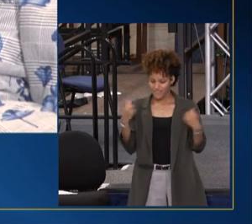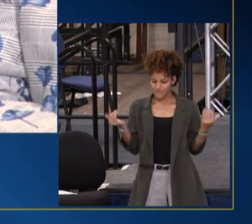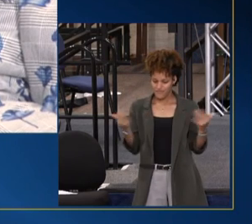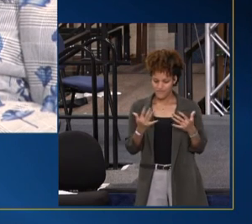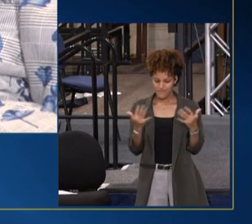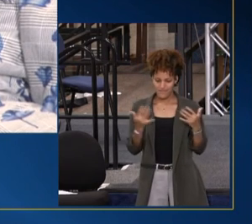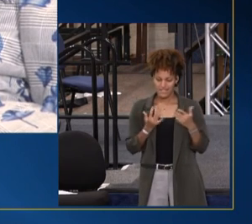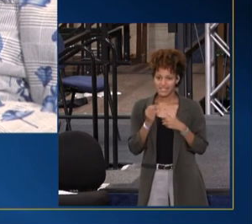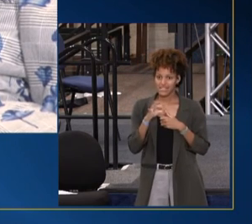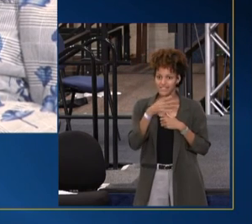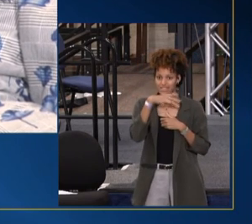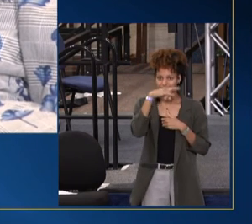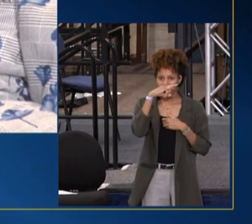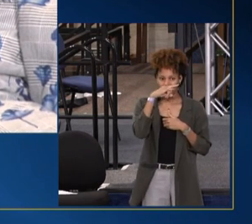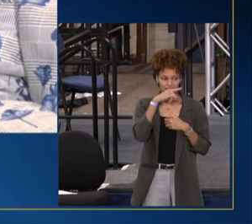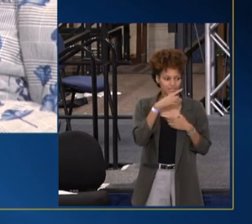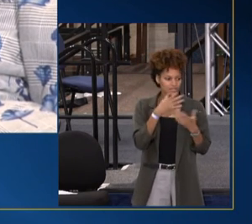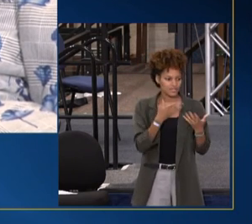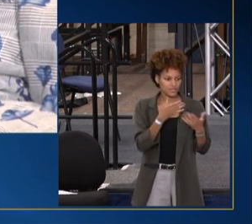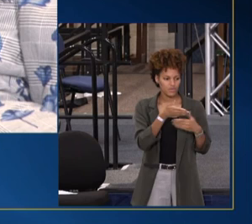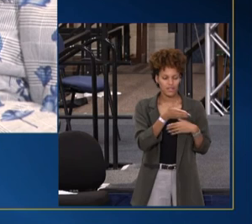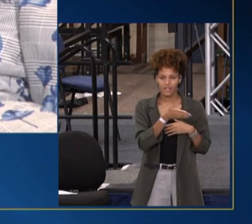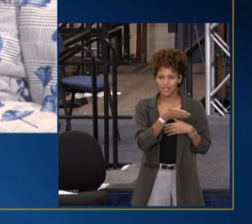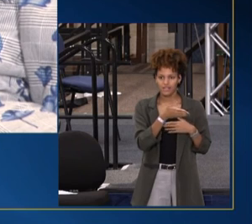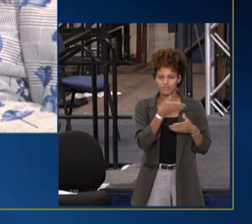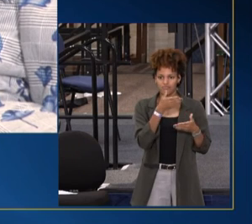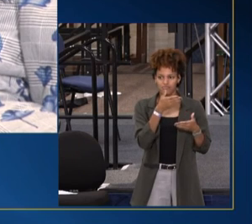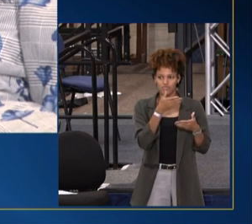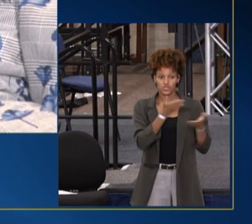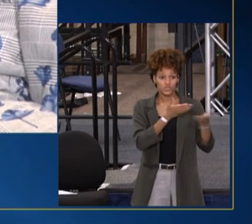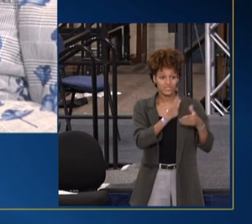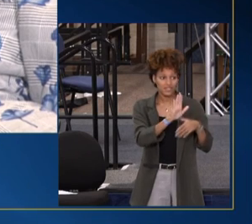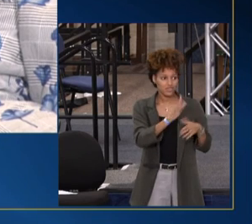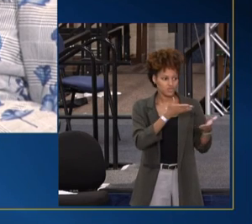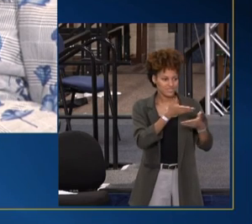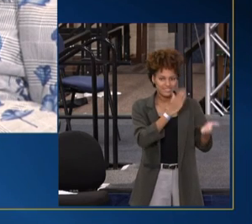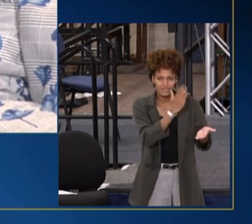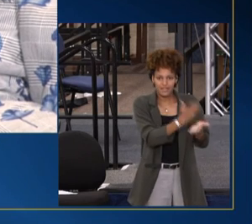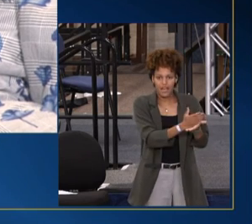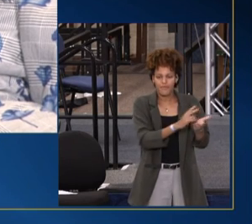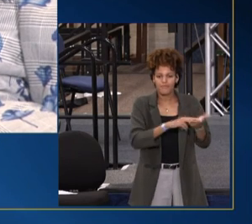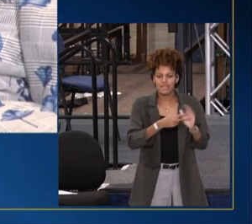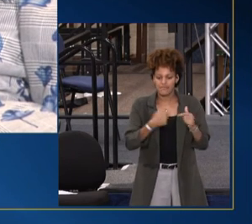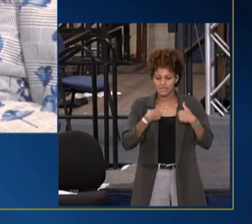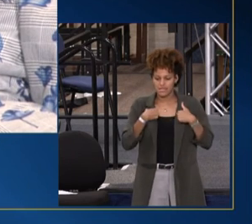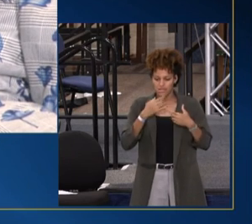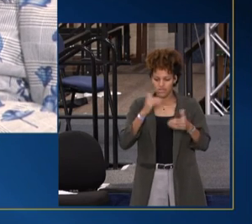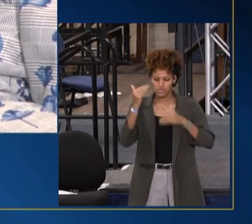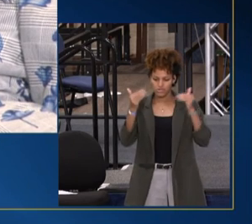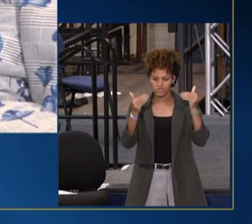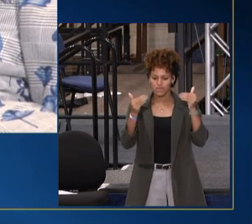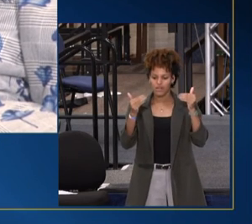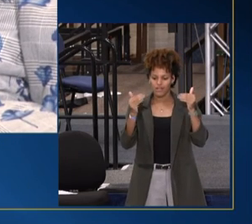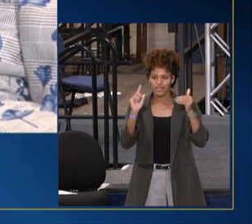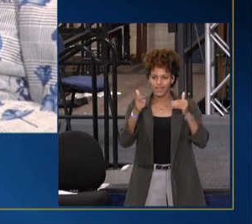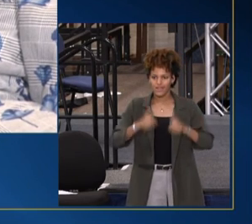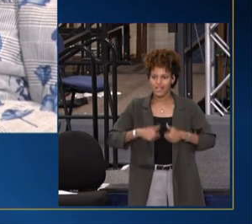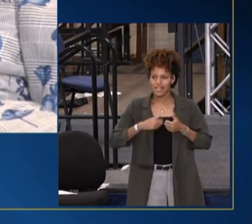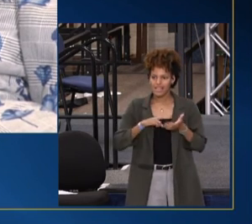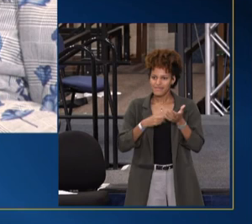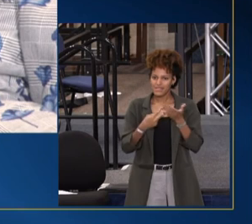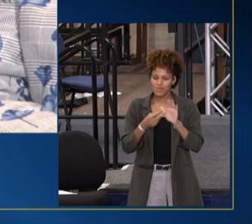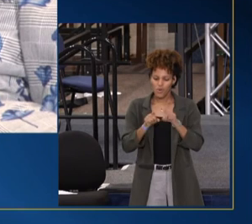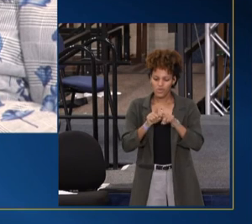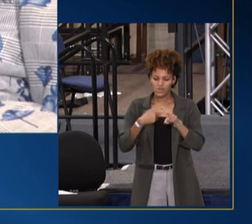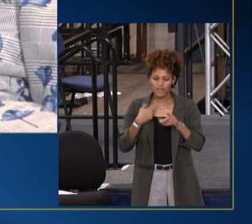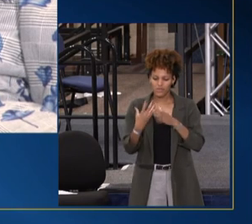the kids are going to end up losing services, that means myself as an adult will eventually lose services